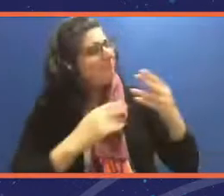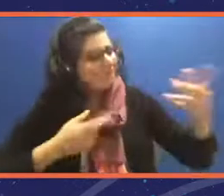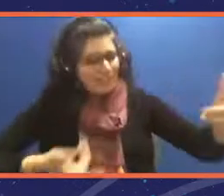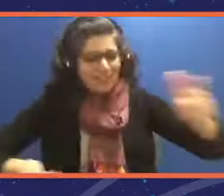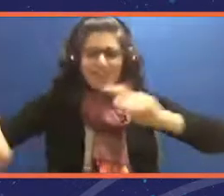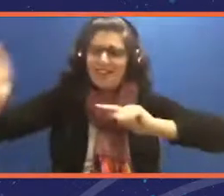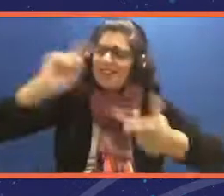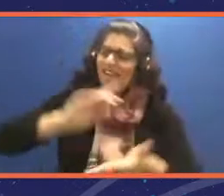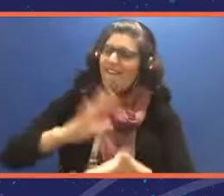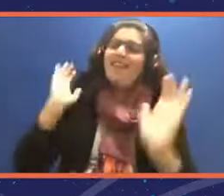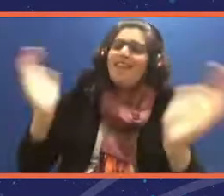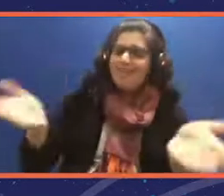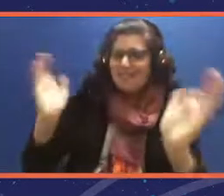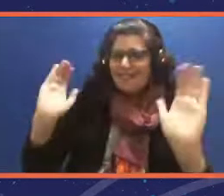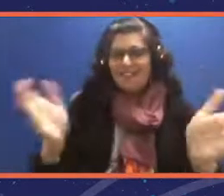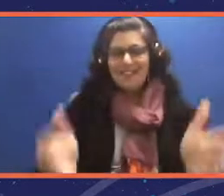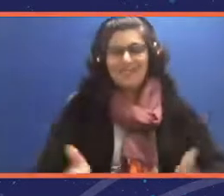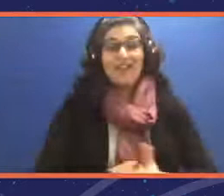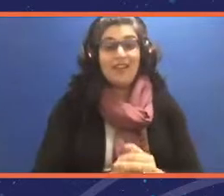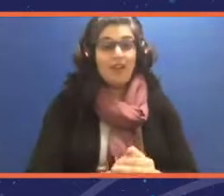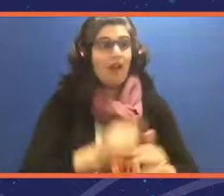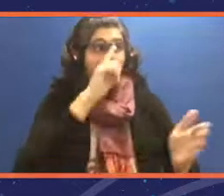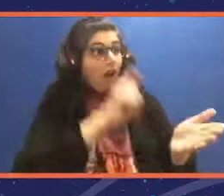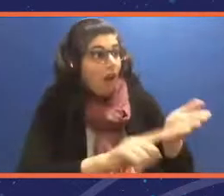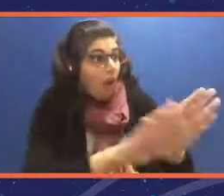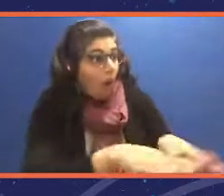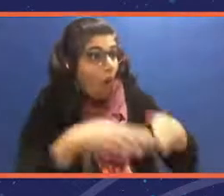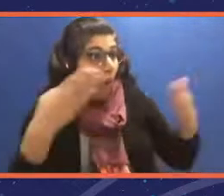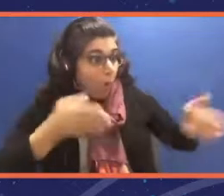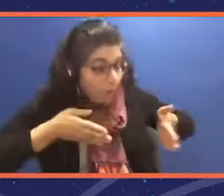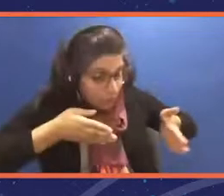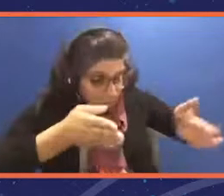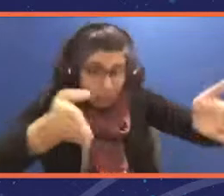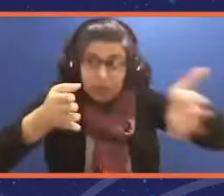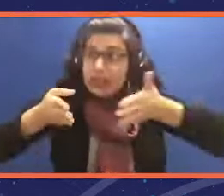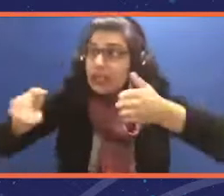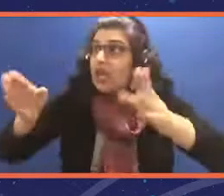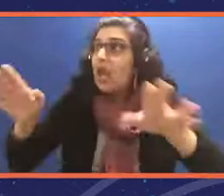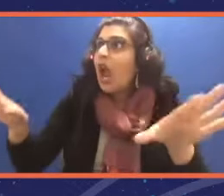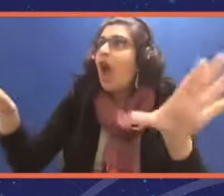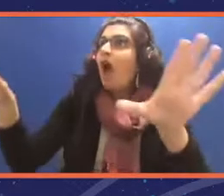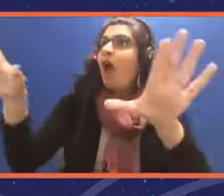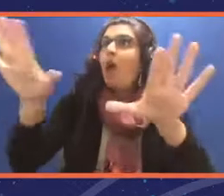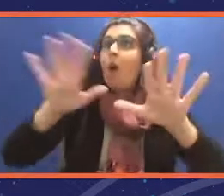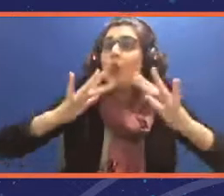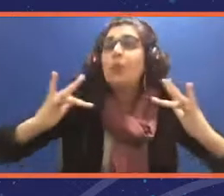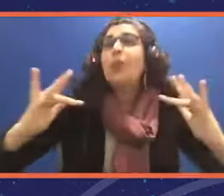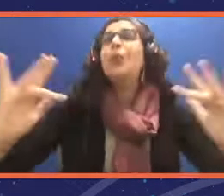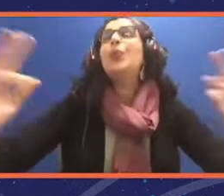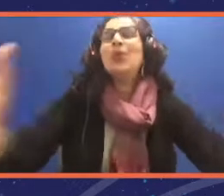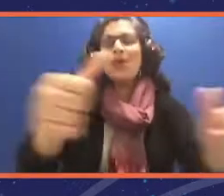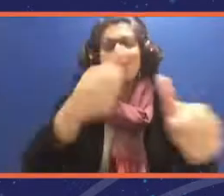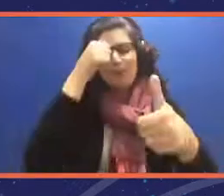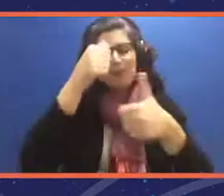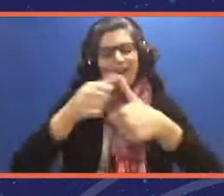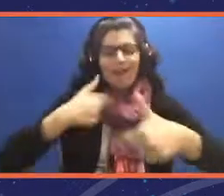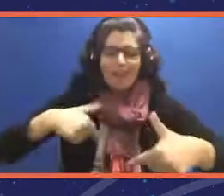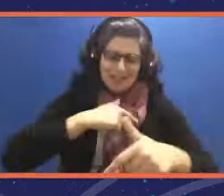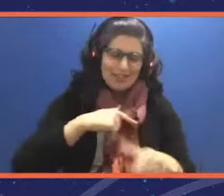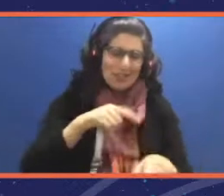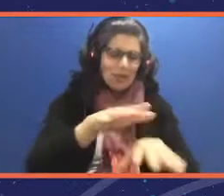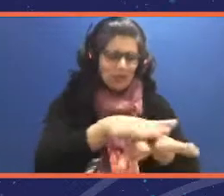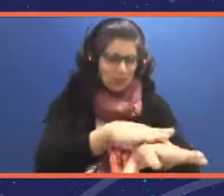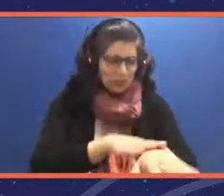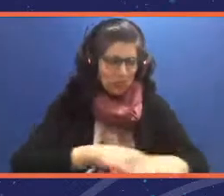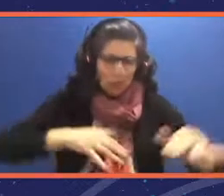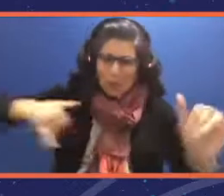life. Check out our open streets. These streets remind us to slow down, to play, to breathe.